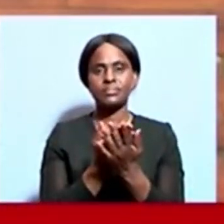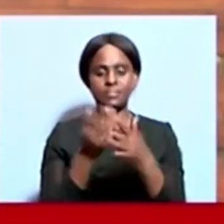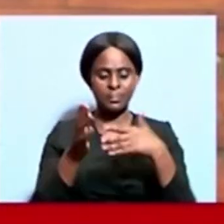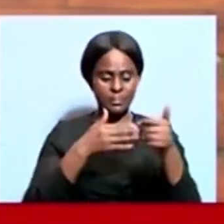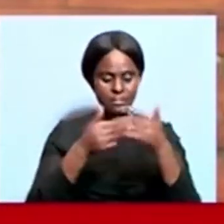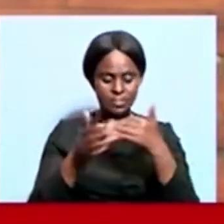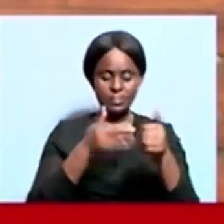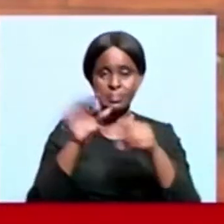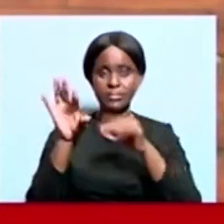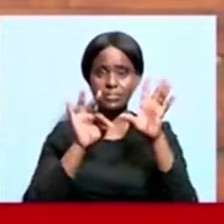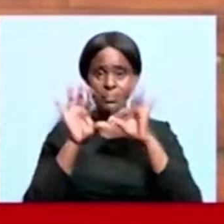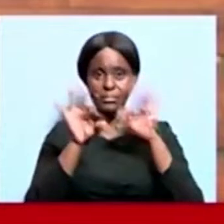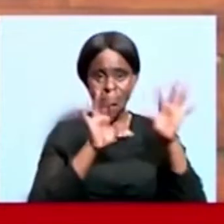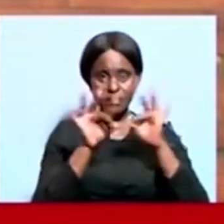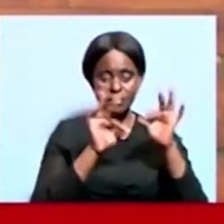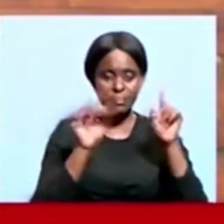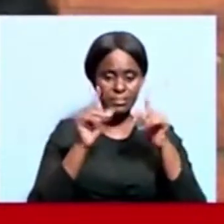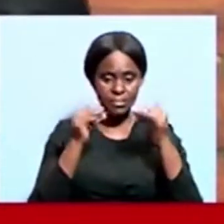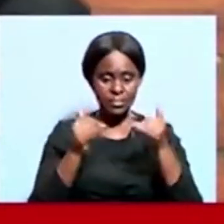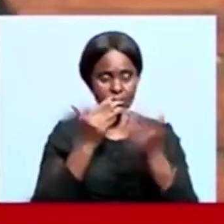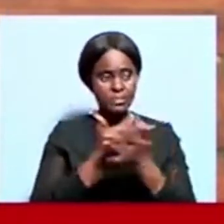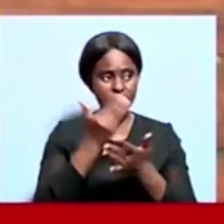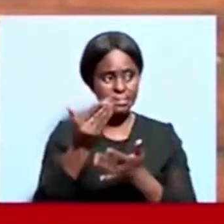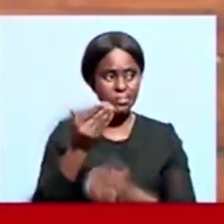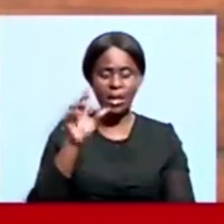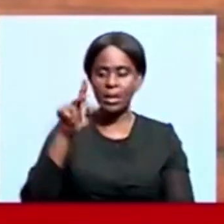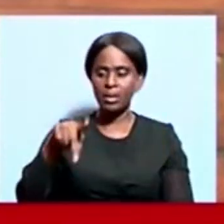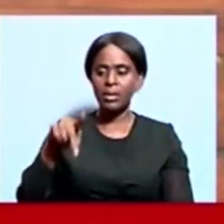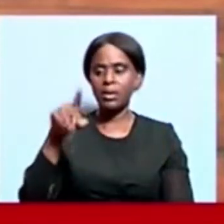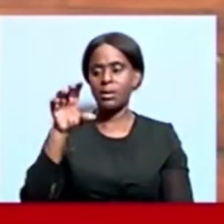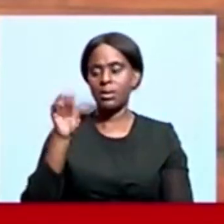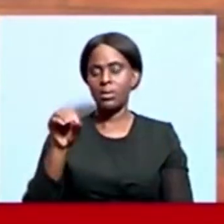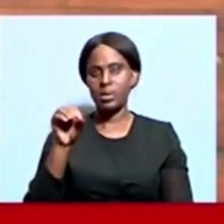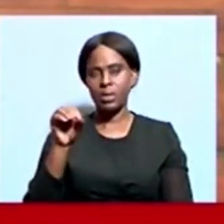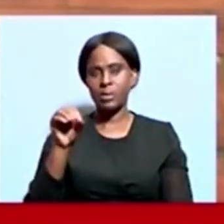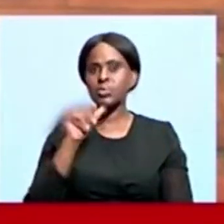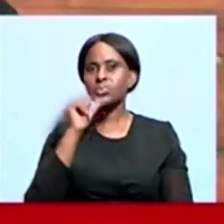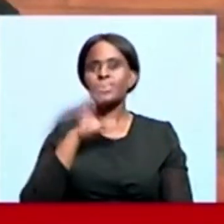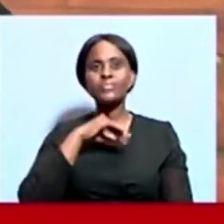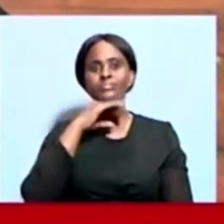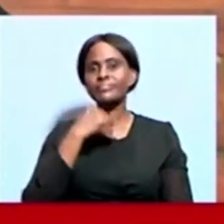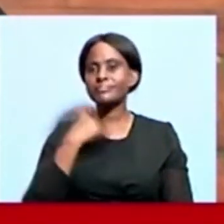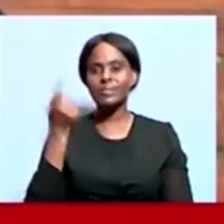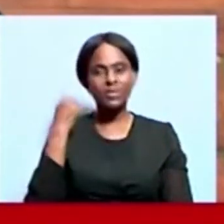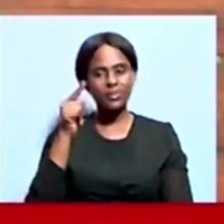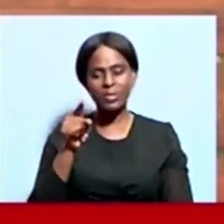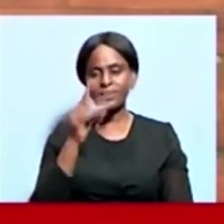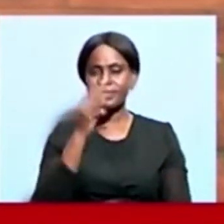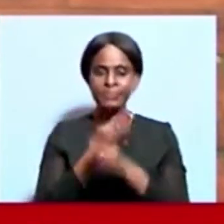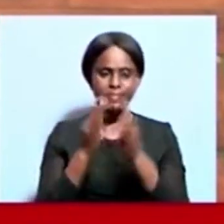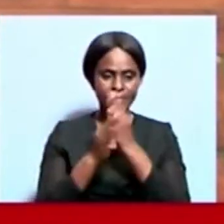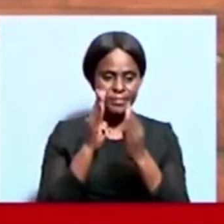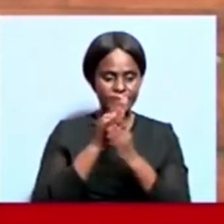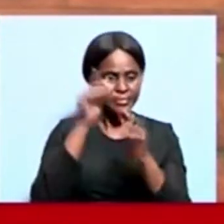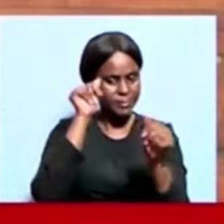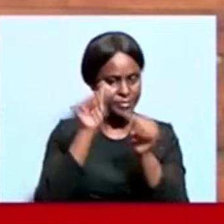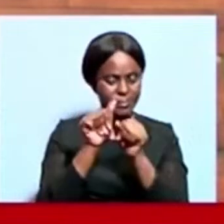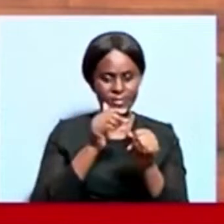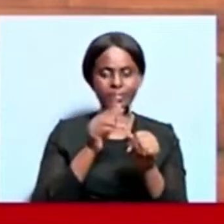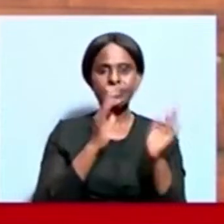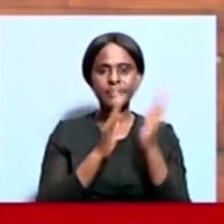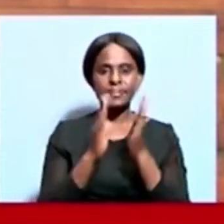simplified selection, where the purchase order is not sufficient for the contractual